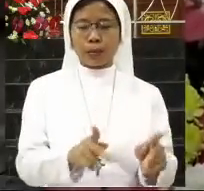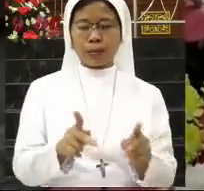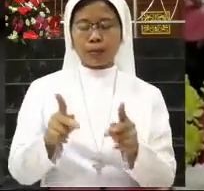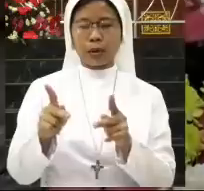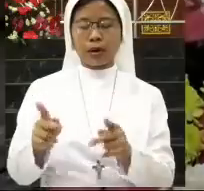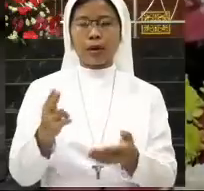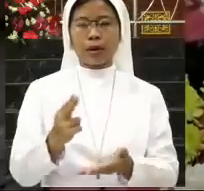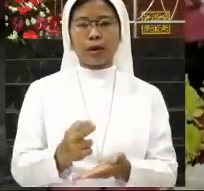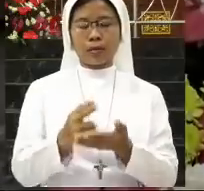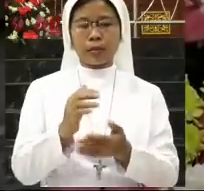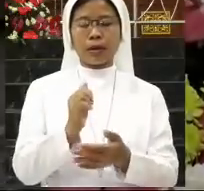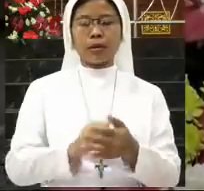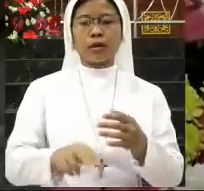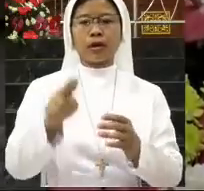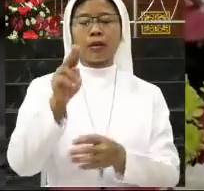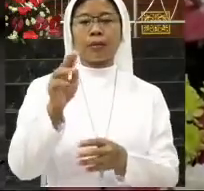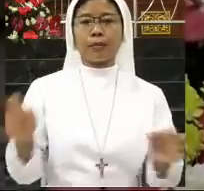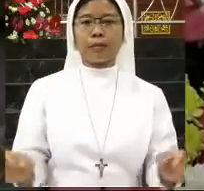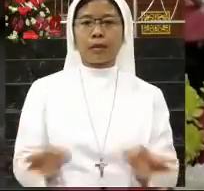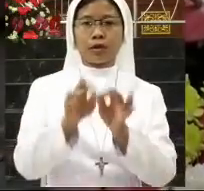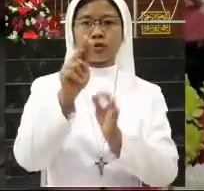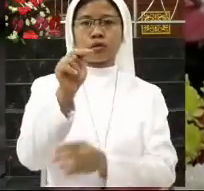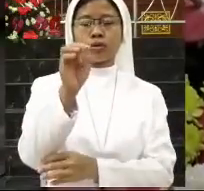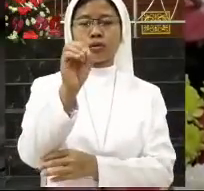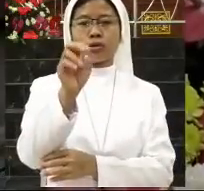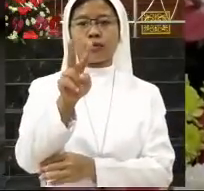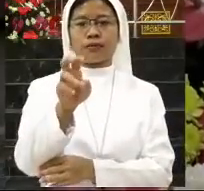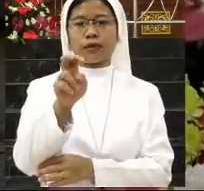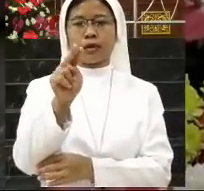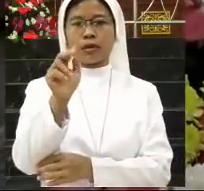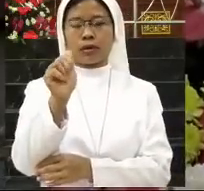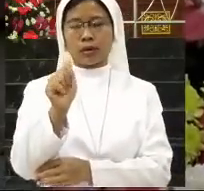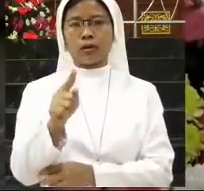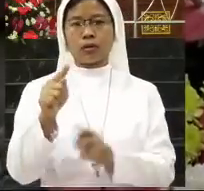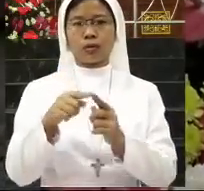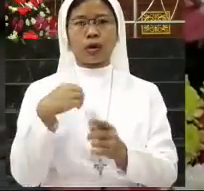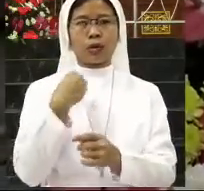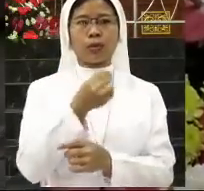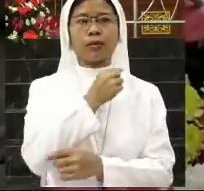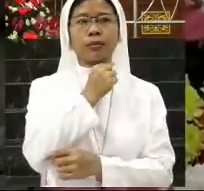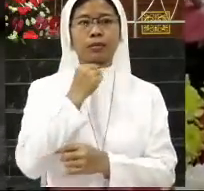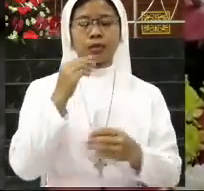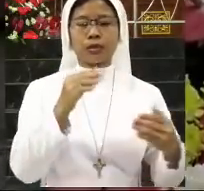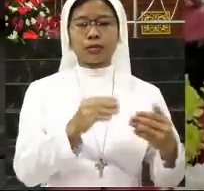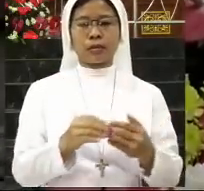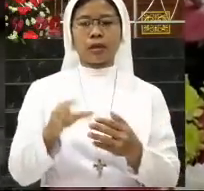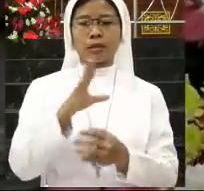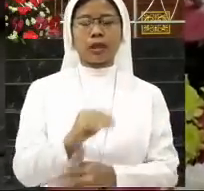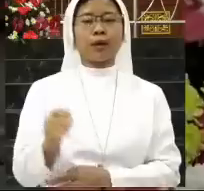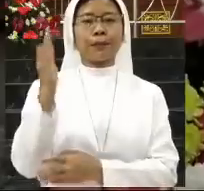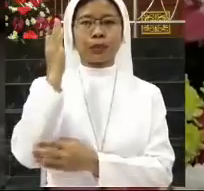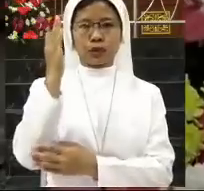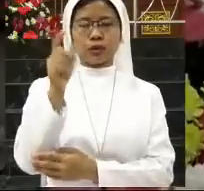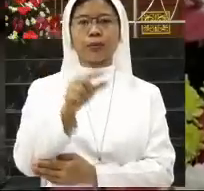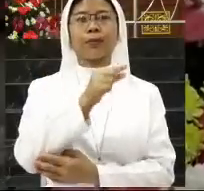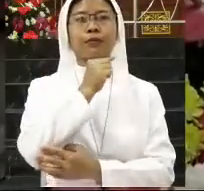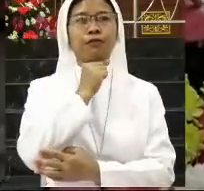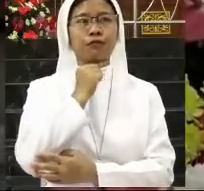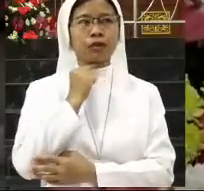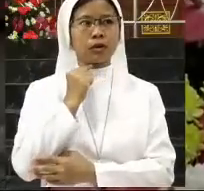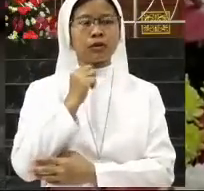of our Novenary Mass today. To our Mass presider and preacher, Reverend